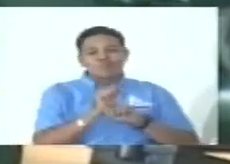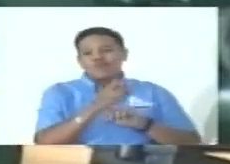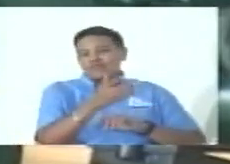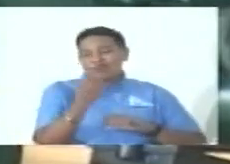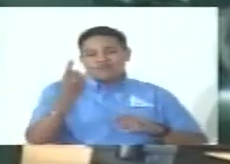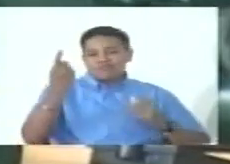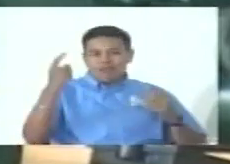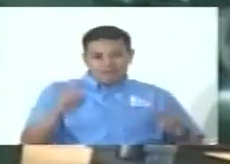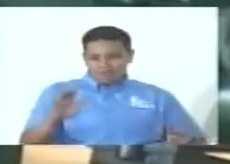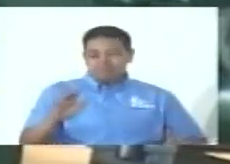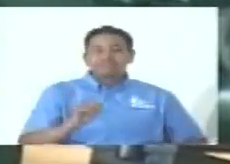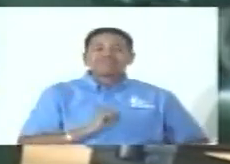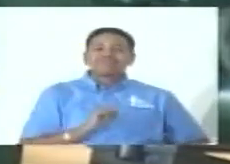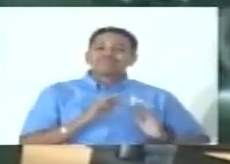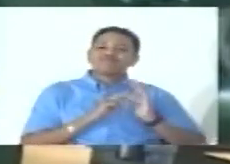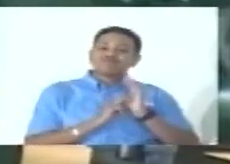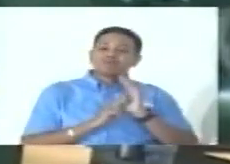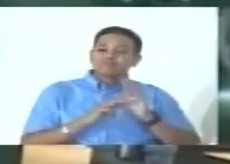And, you know,